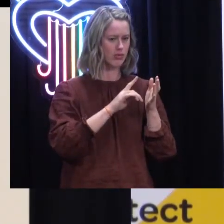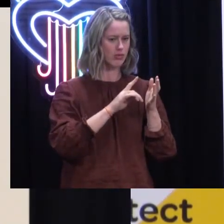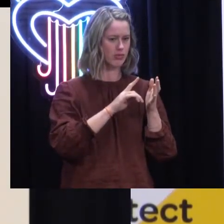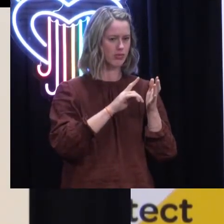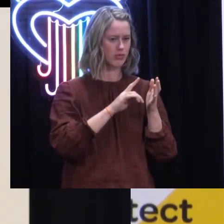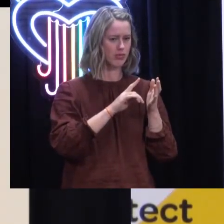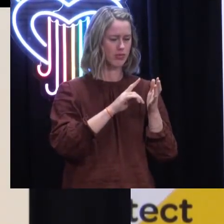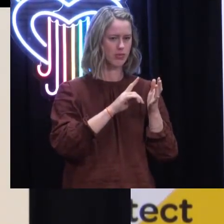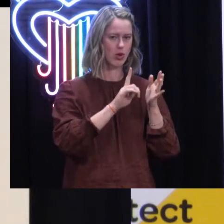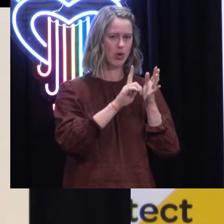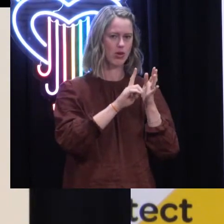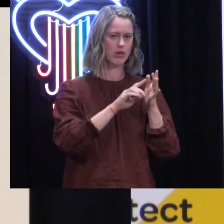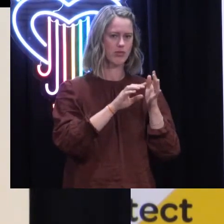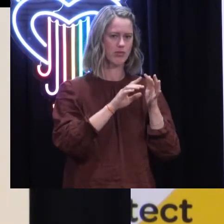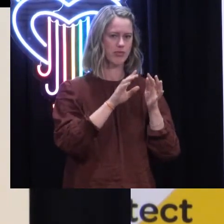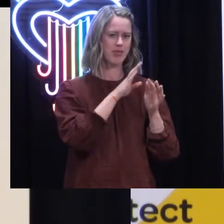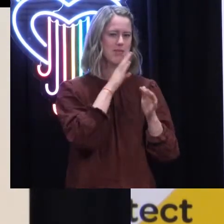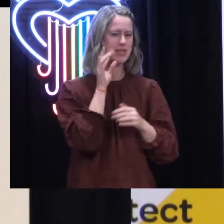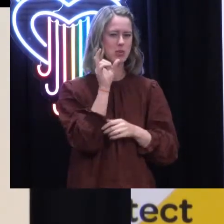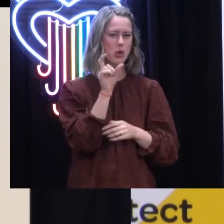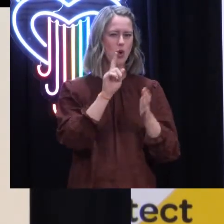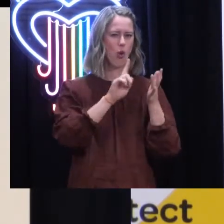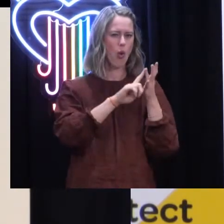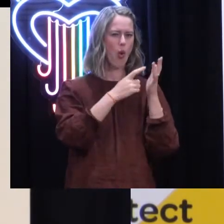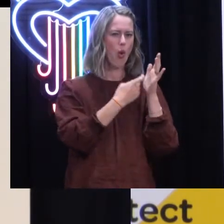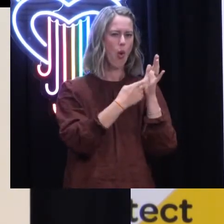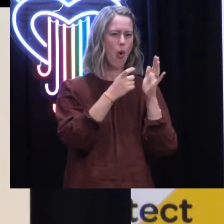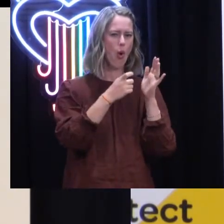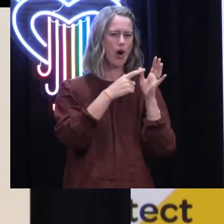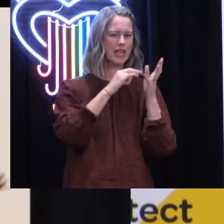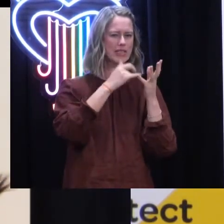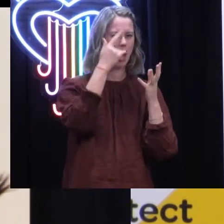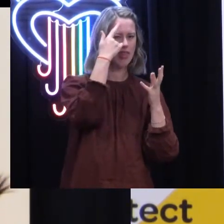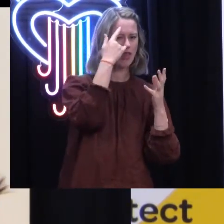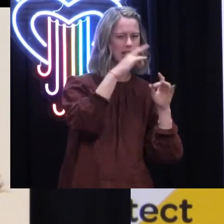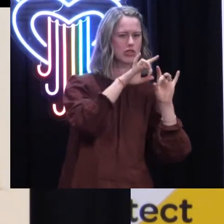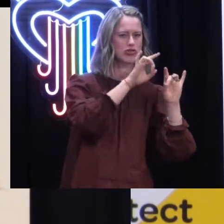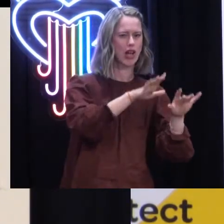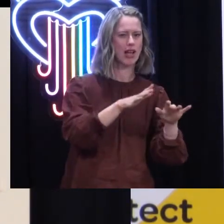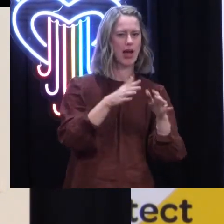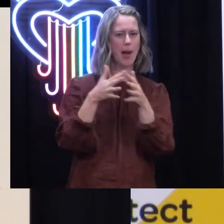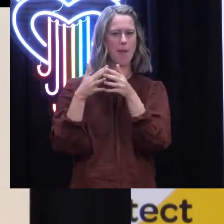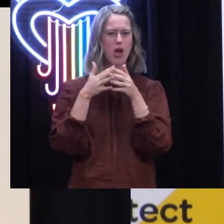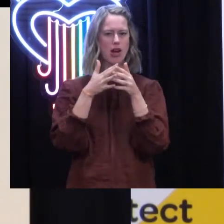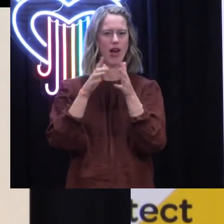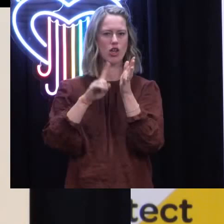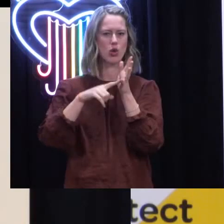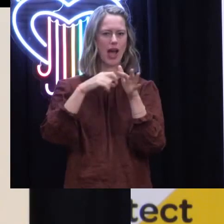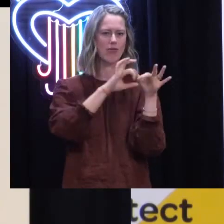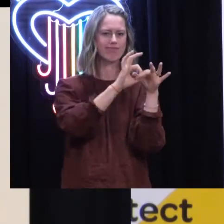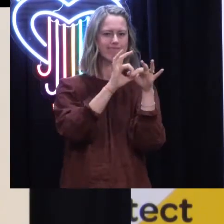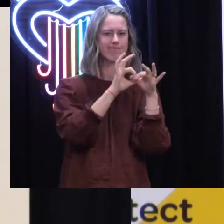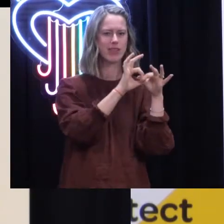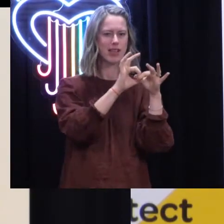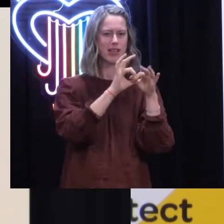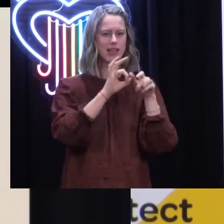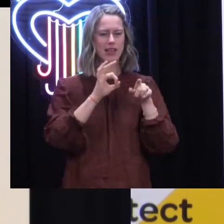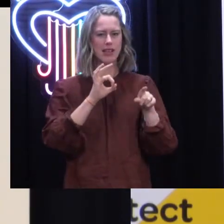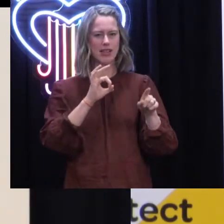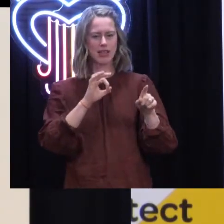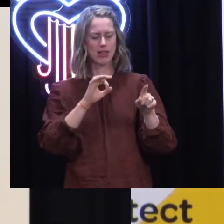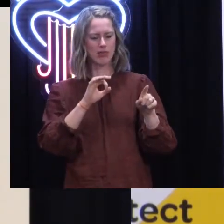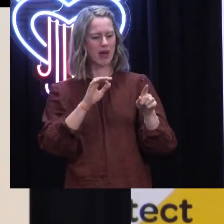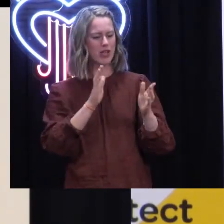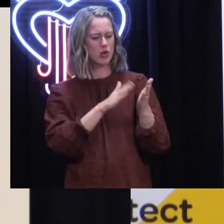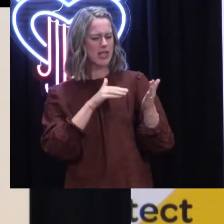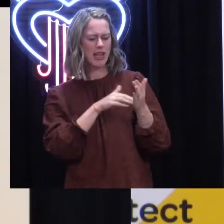having playing some sort of role in that alliance? And what do you think this means for New Zealand's relationship with those three countries and the